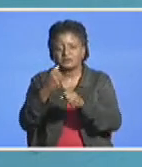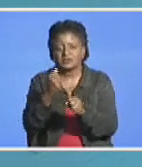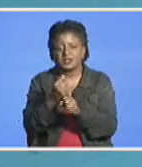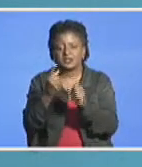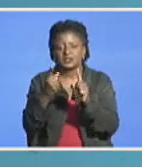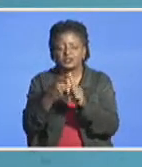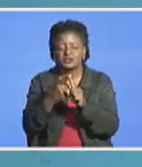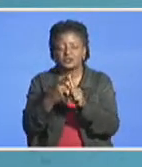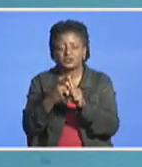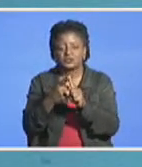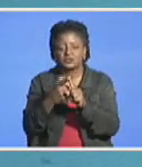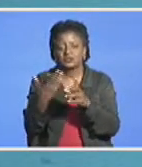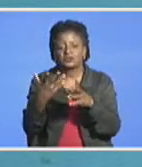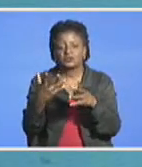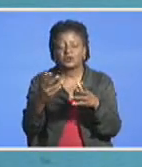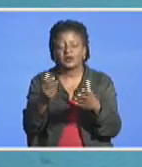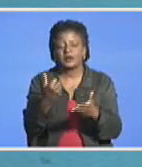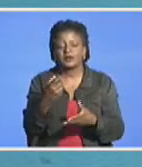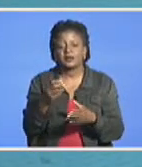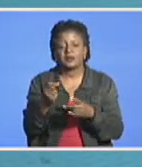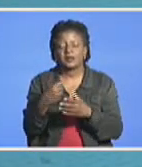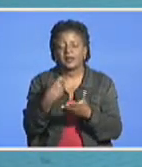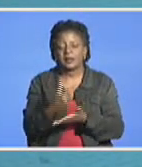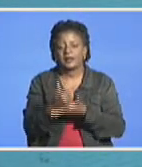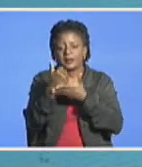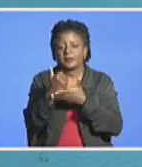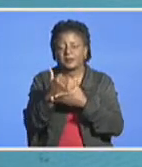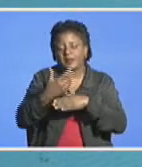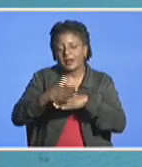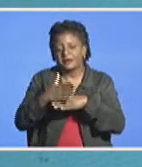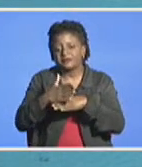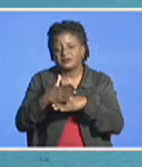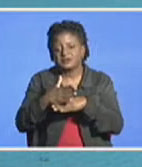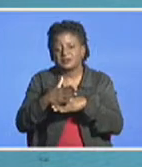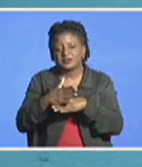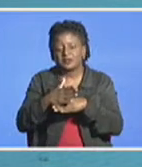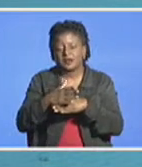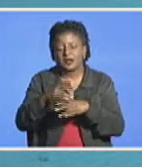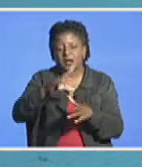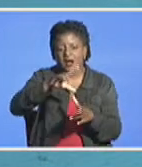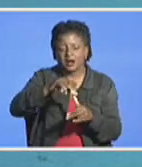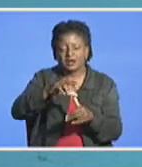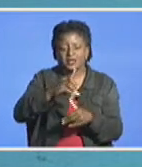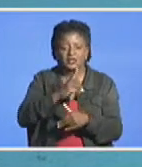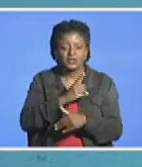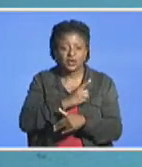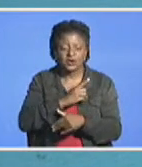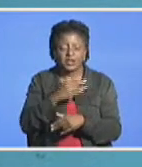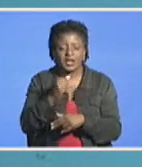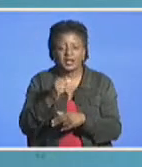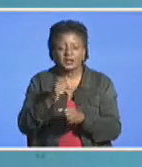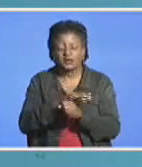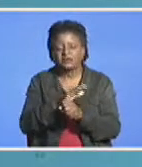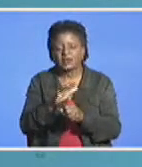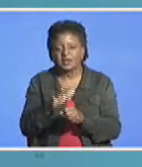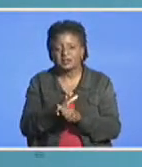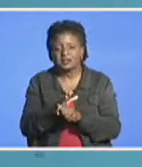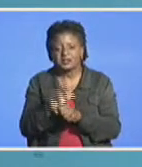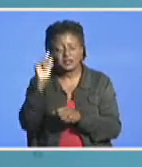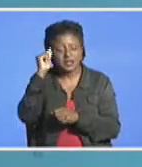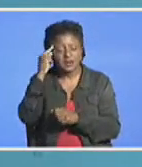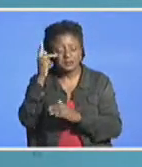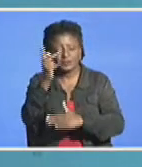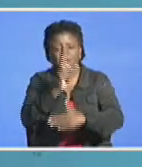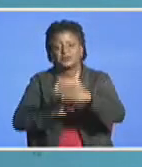of the twin catastrophes of Hurricane Dorian and the current COVID-19 pandemic in one budget year. In fact, government